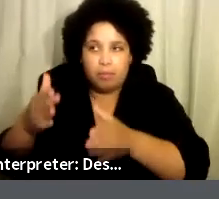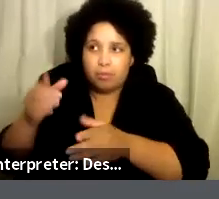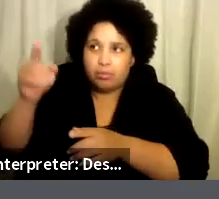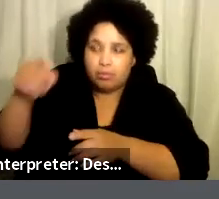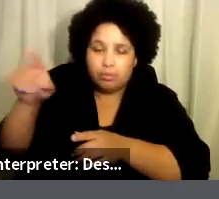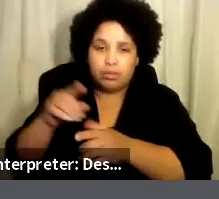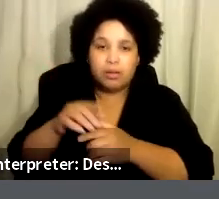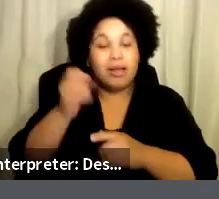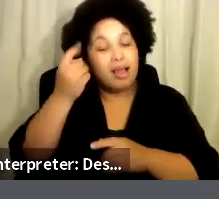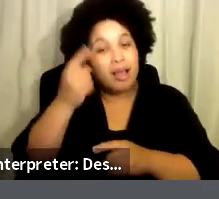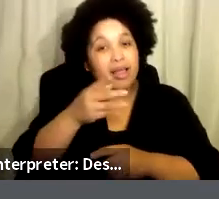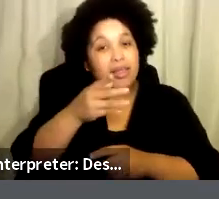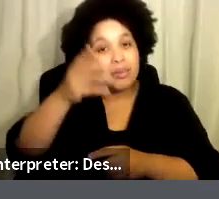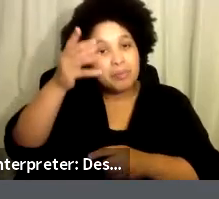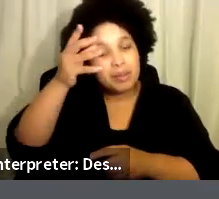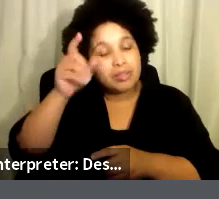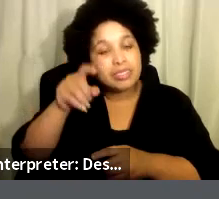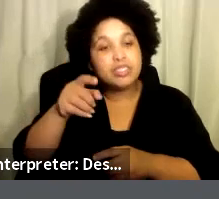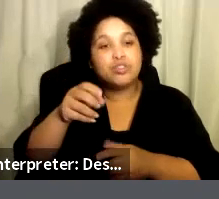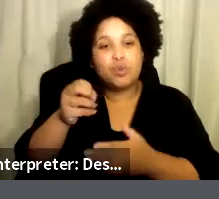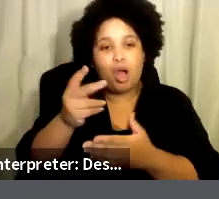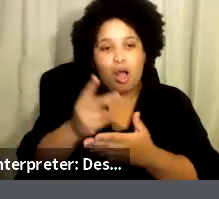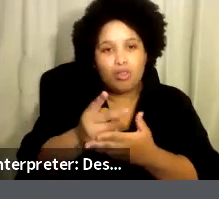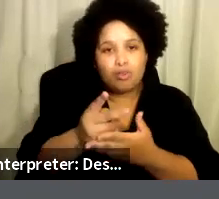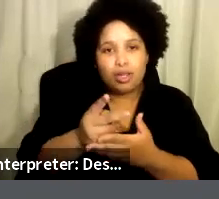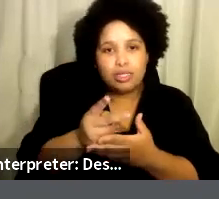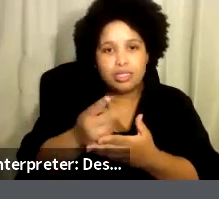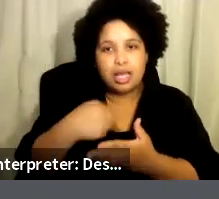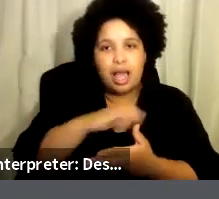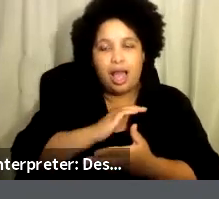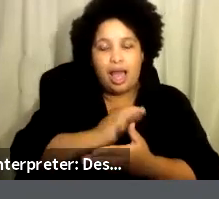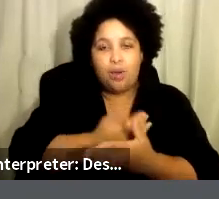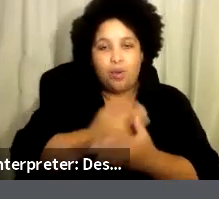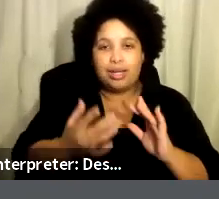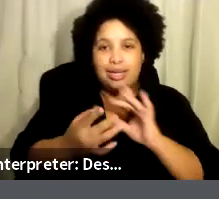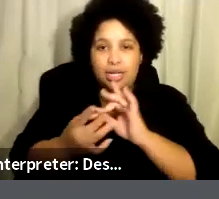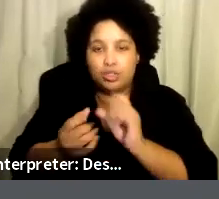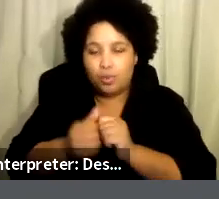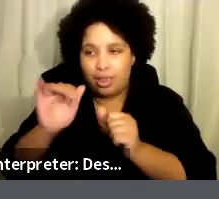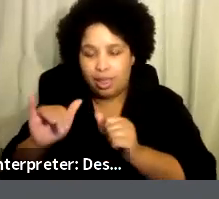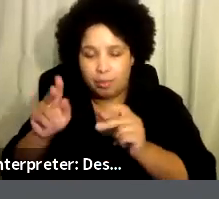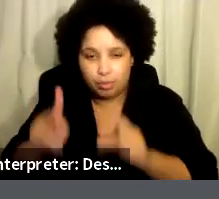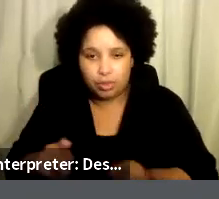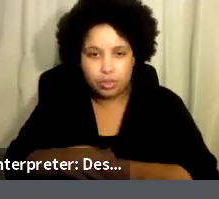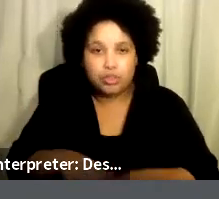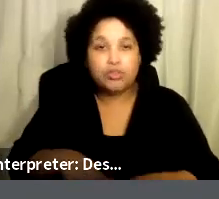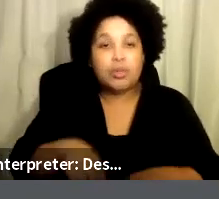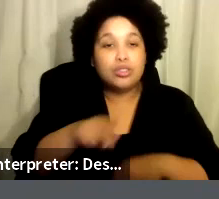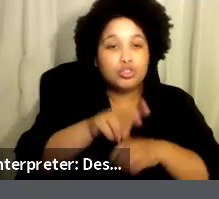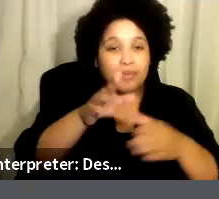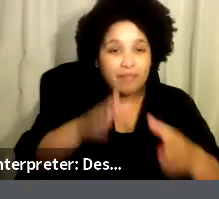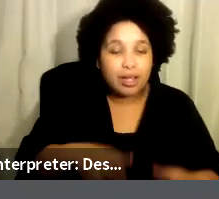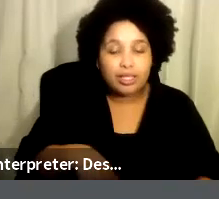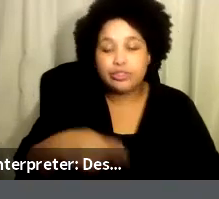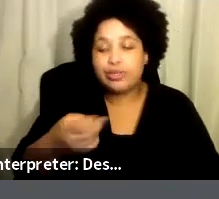us to connect to that specific person. It's either a supervisor, manager, or HR representative that